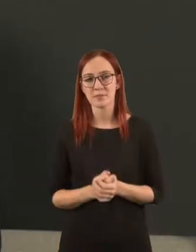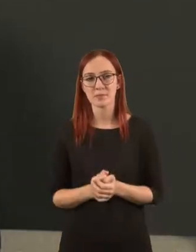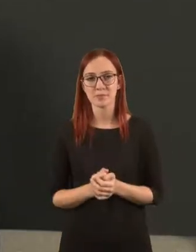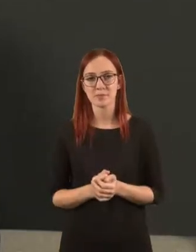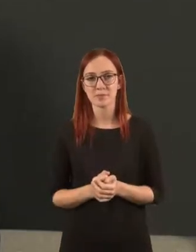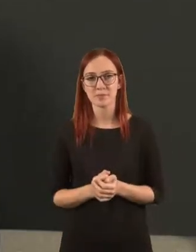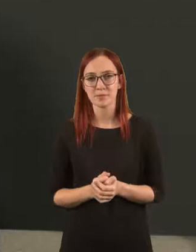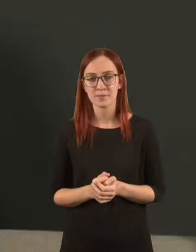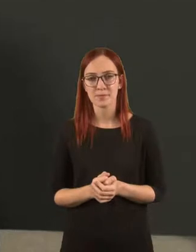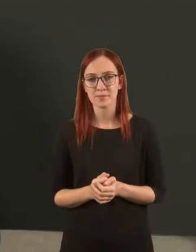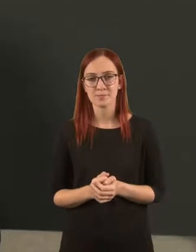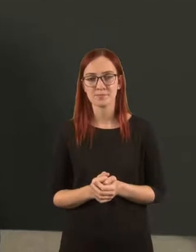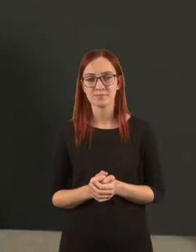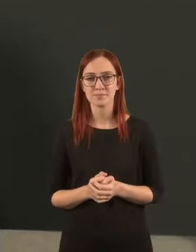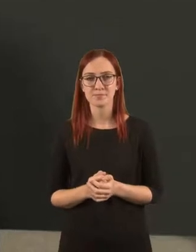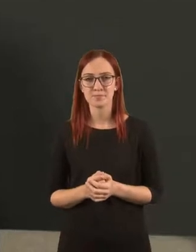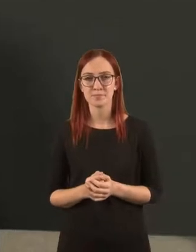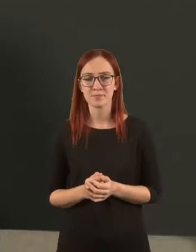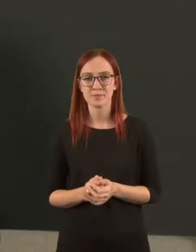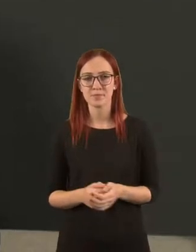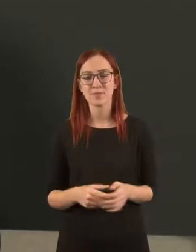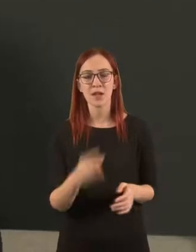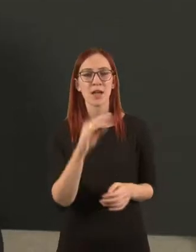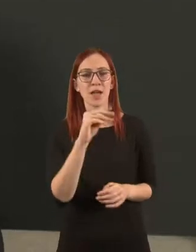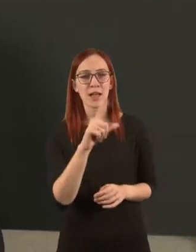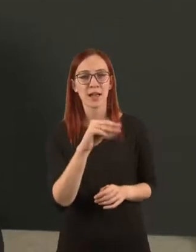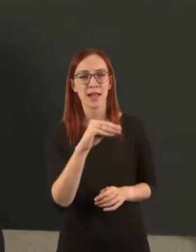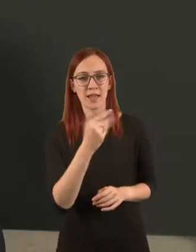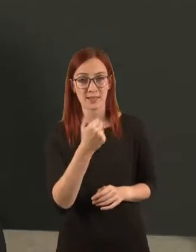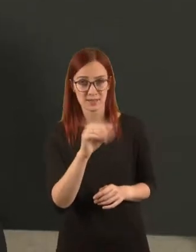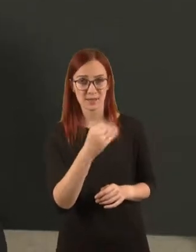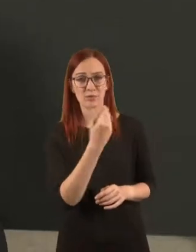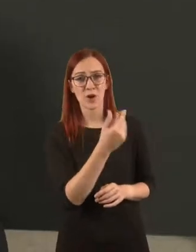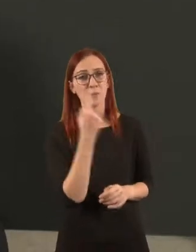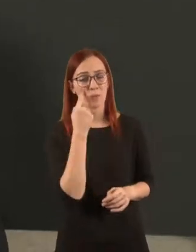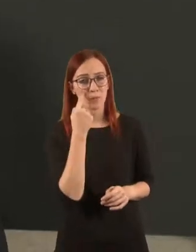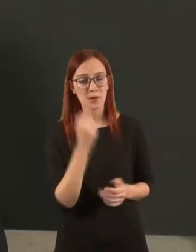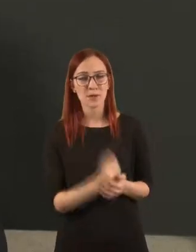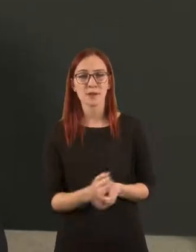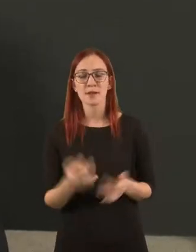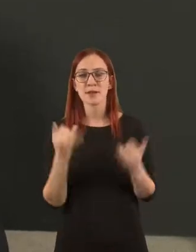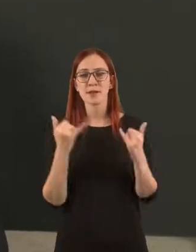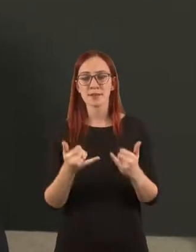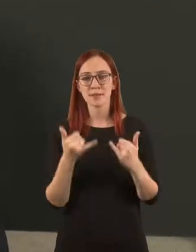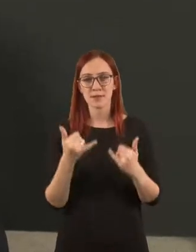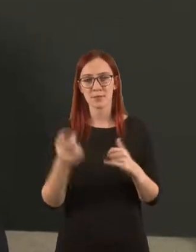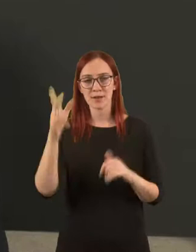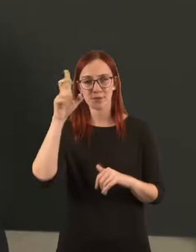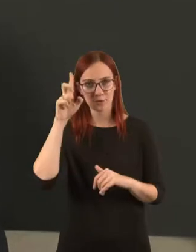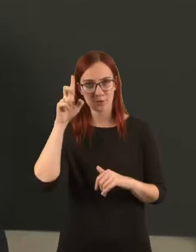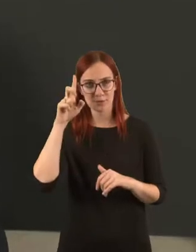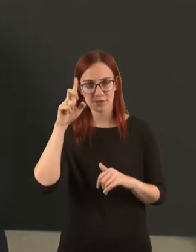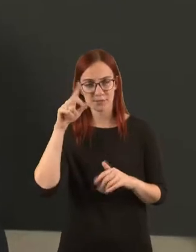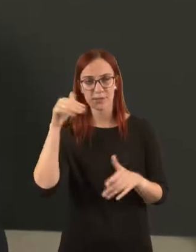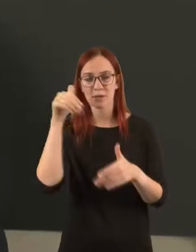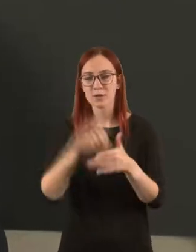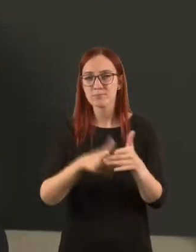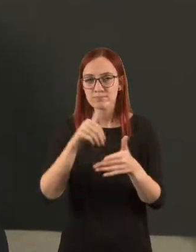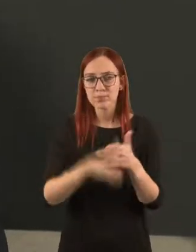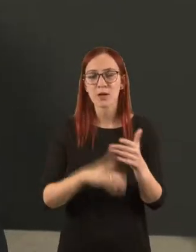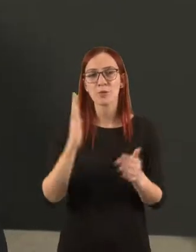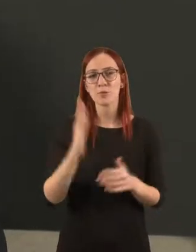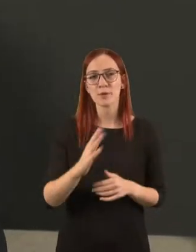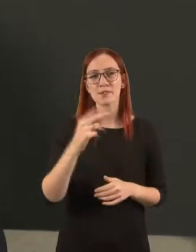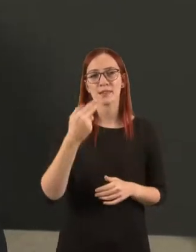earn. Well, I cannot put an equation mark with our discussion,